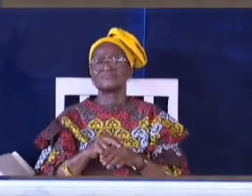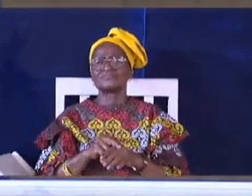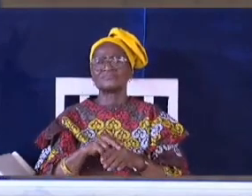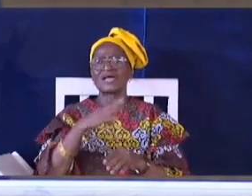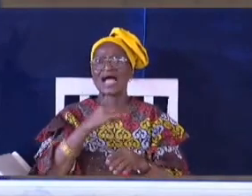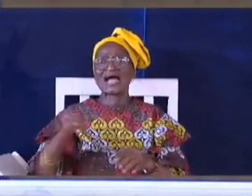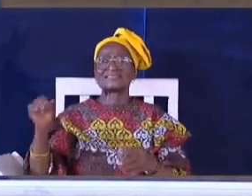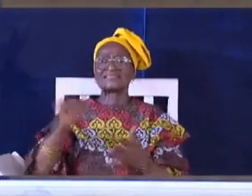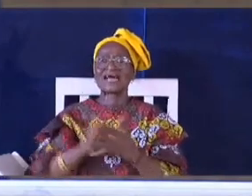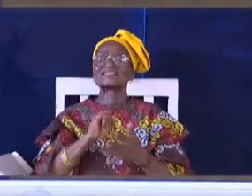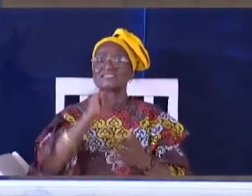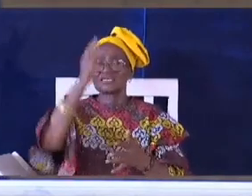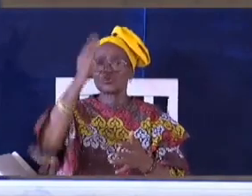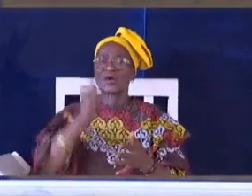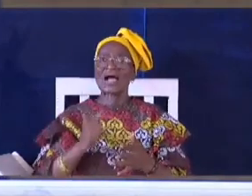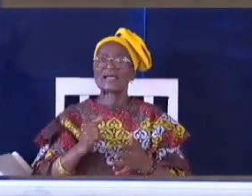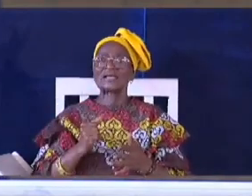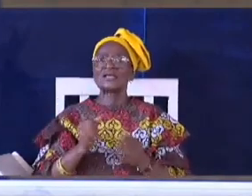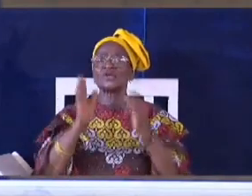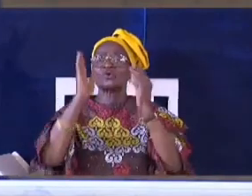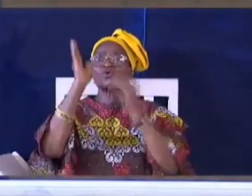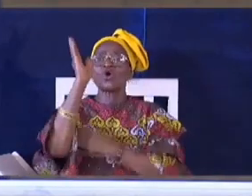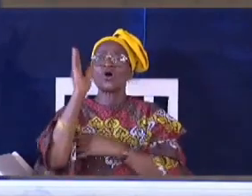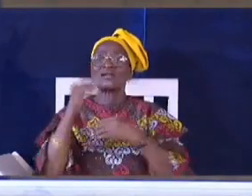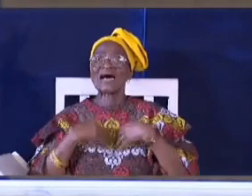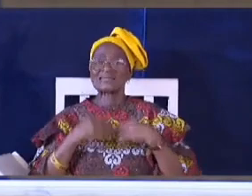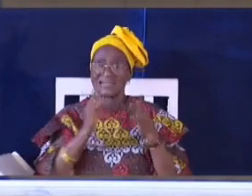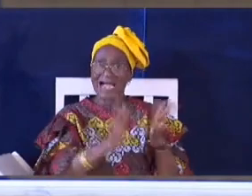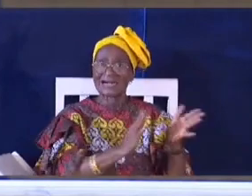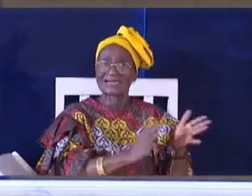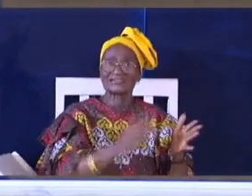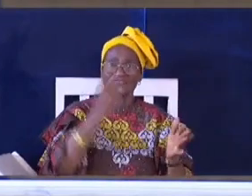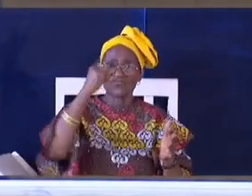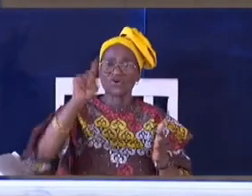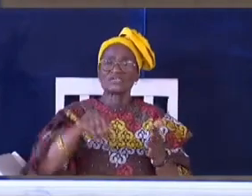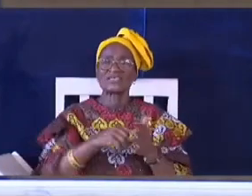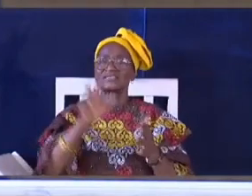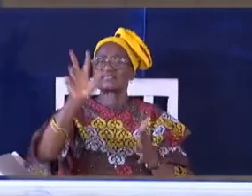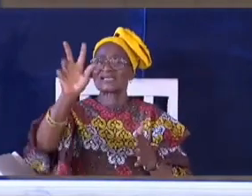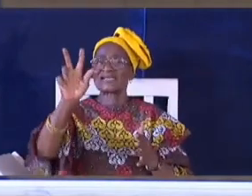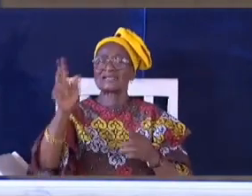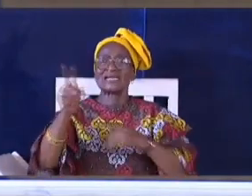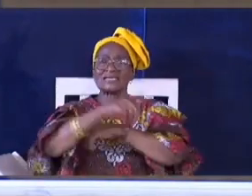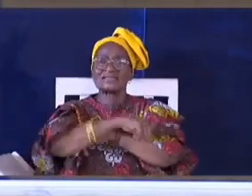And that is why God has arranged for these 3 days meeting.